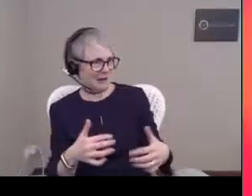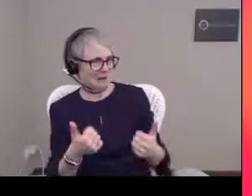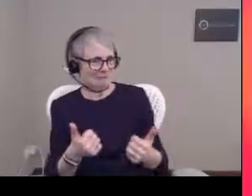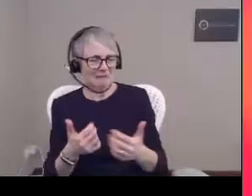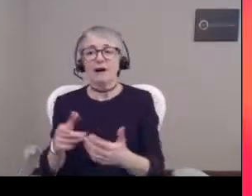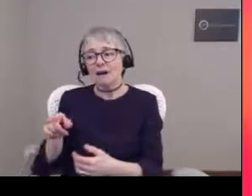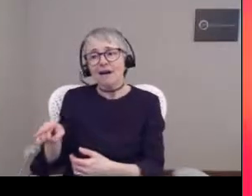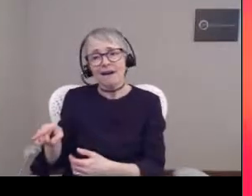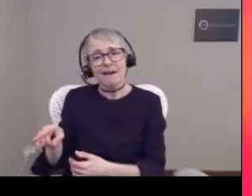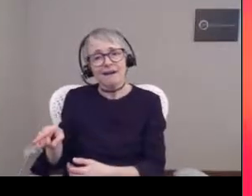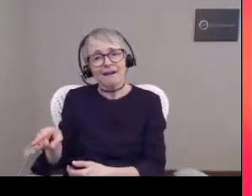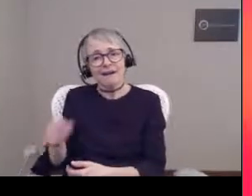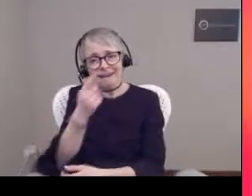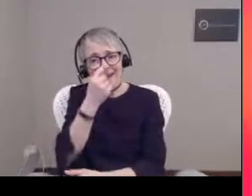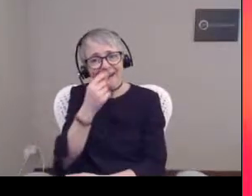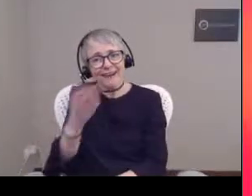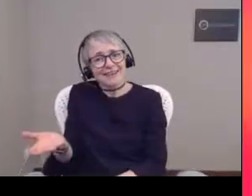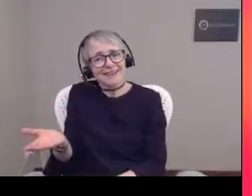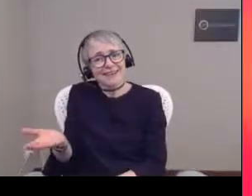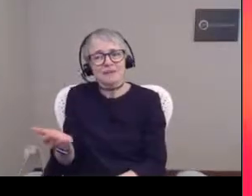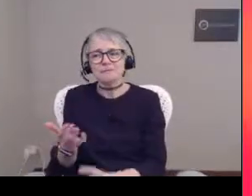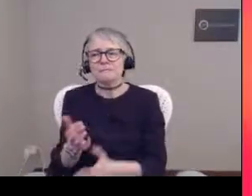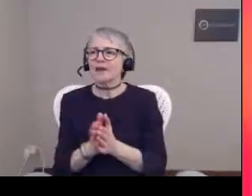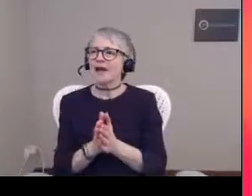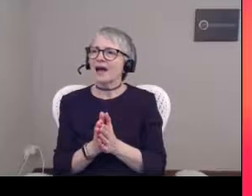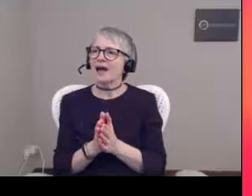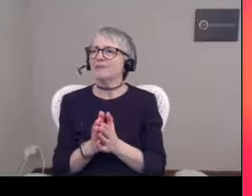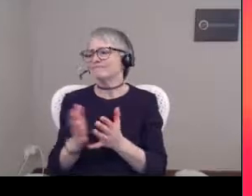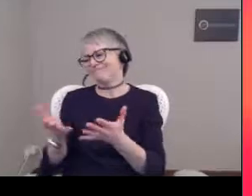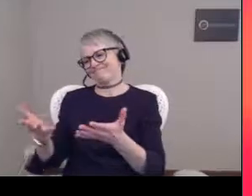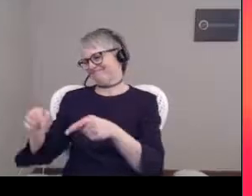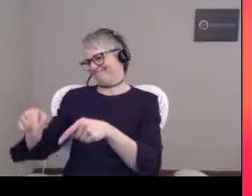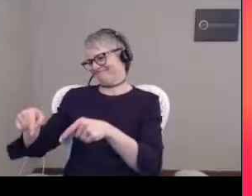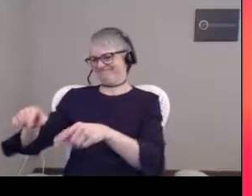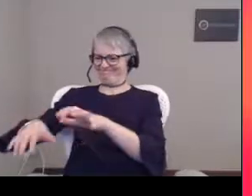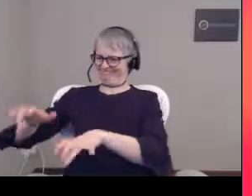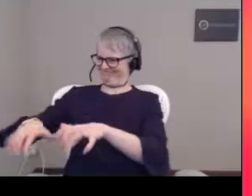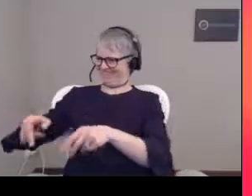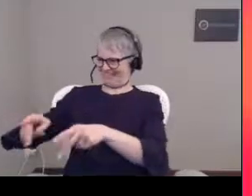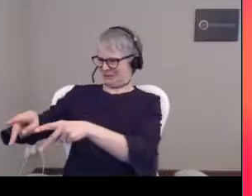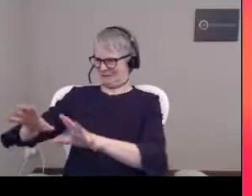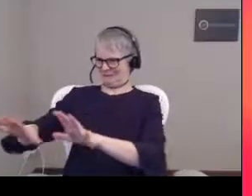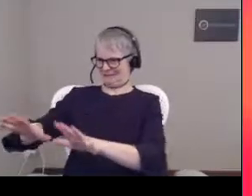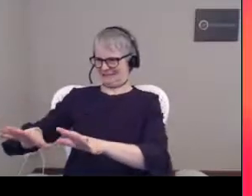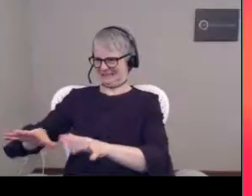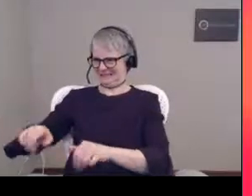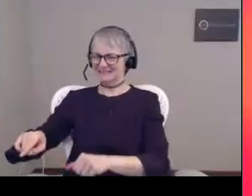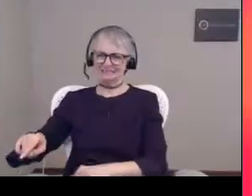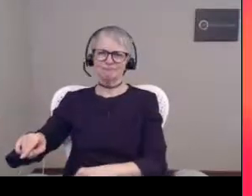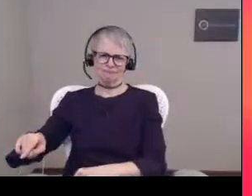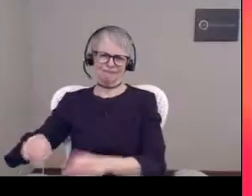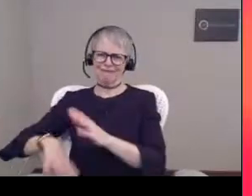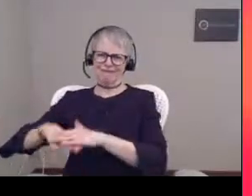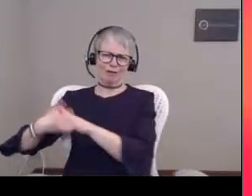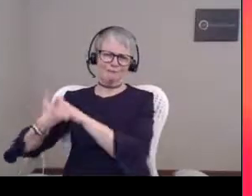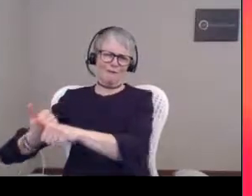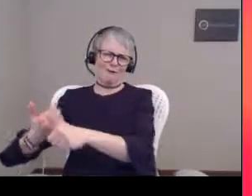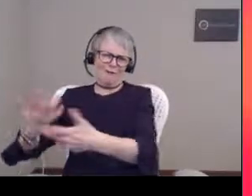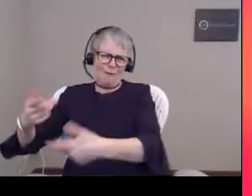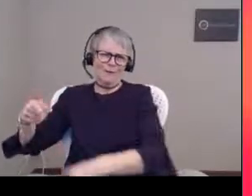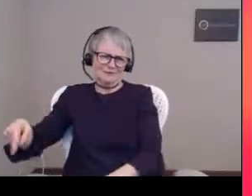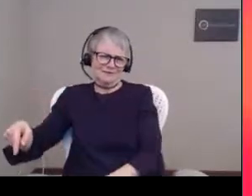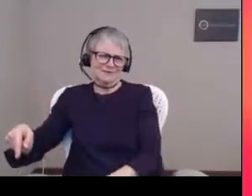in terms of the operating systems and everything like that, of course you get full tech support with that. And